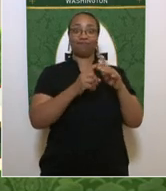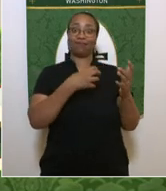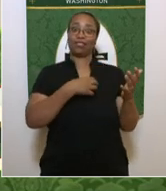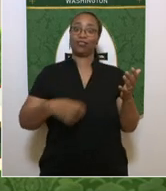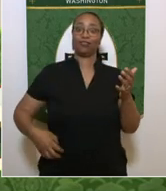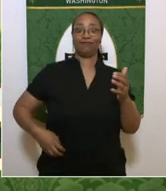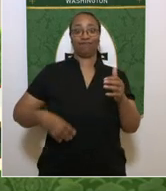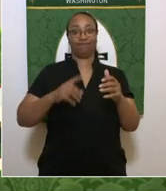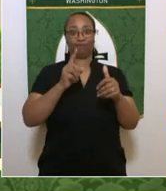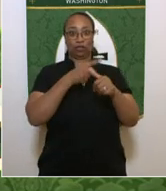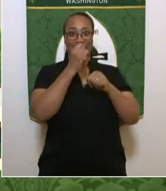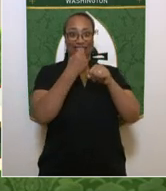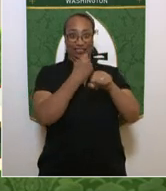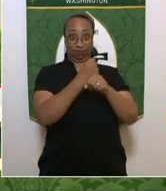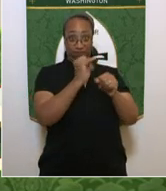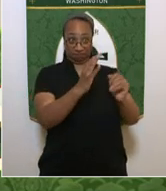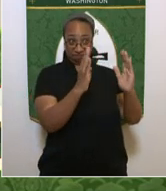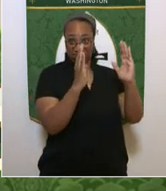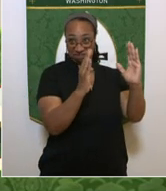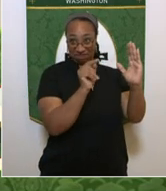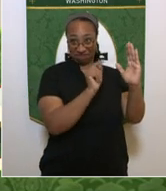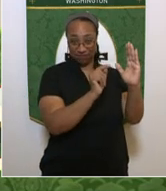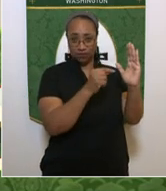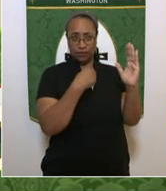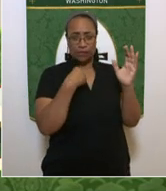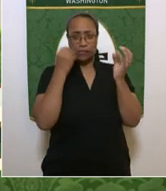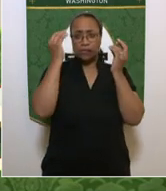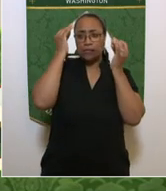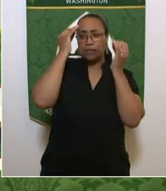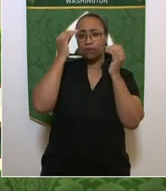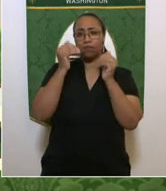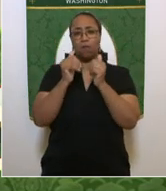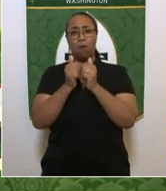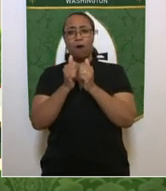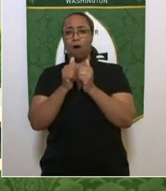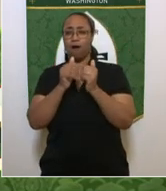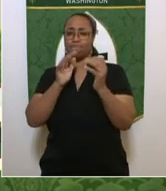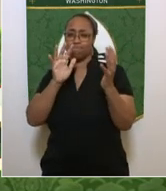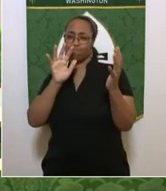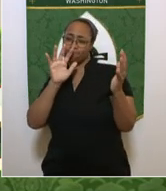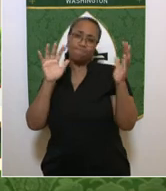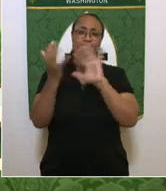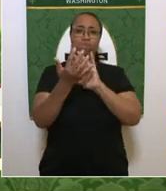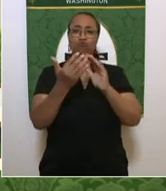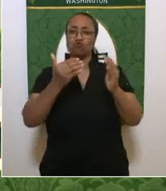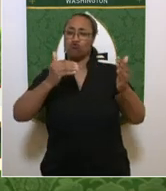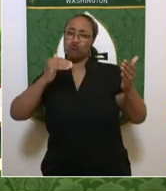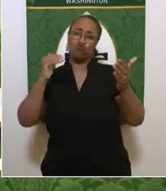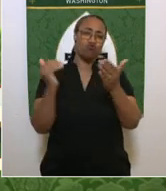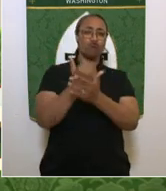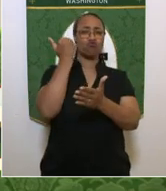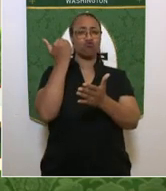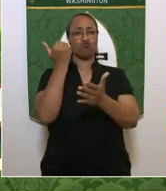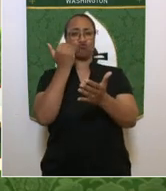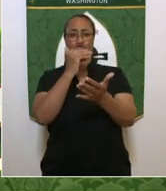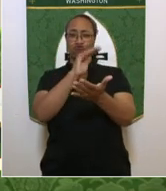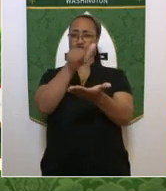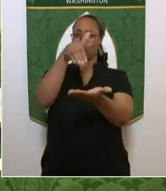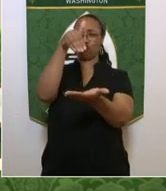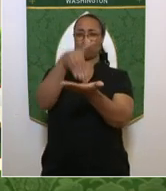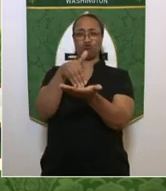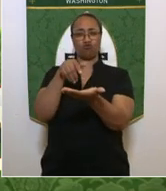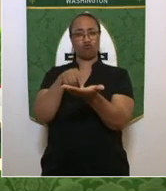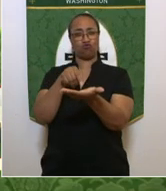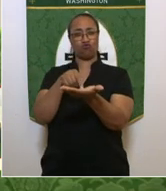start, really focused on ethical government, in doing as a city what we said we would